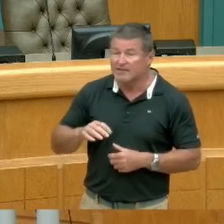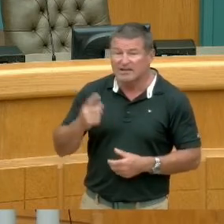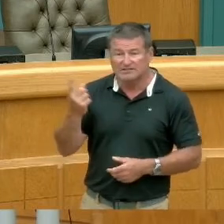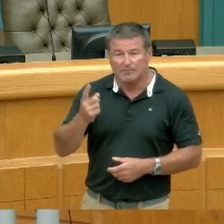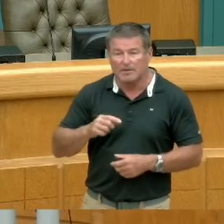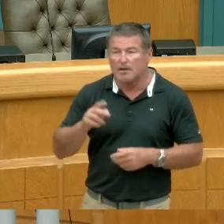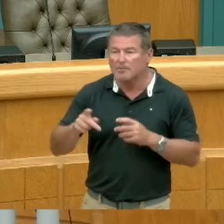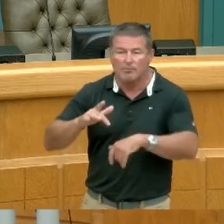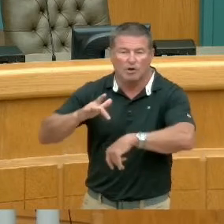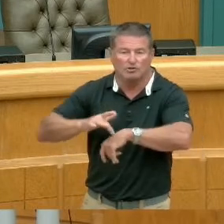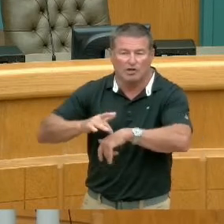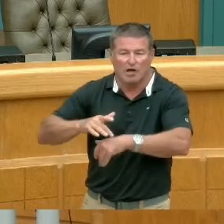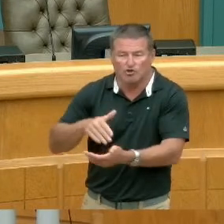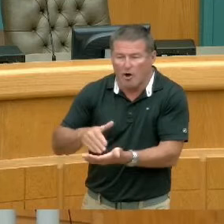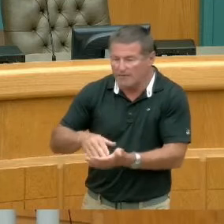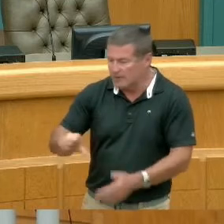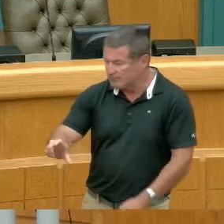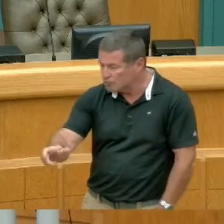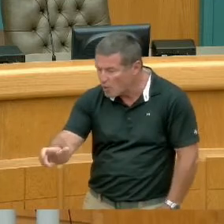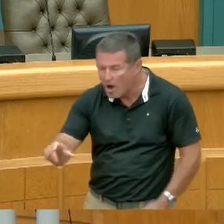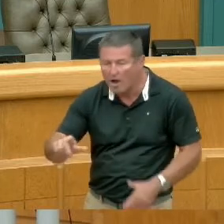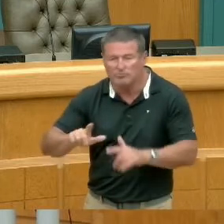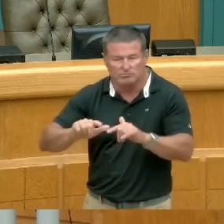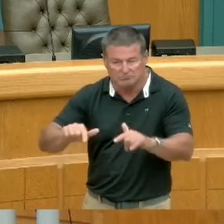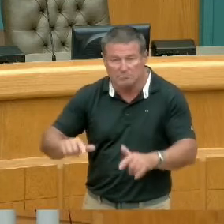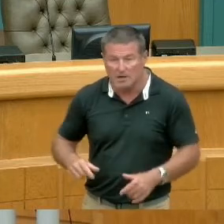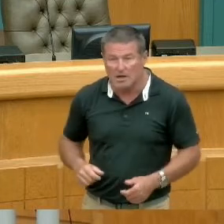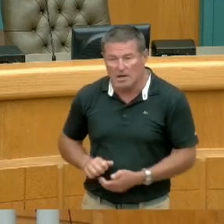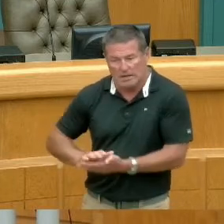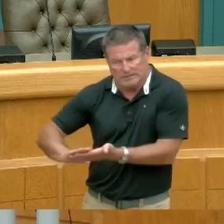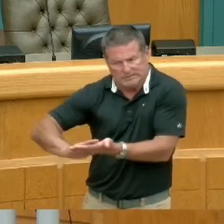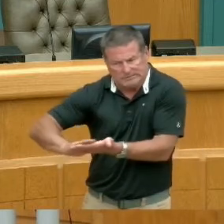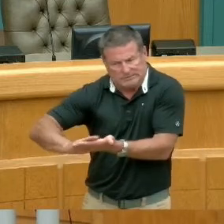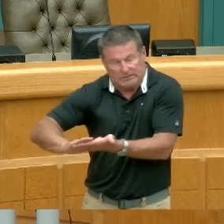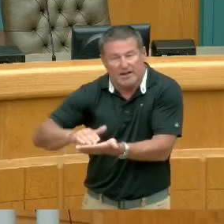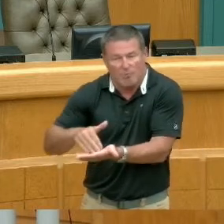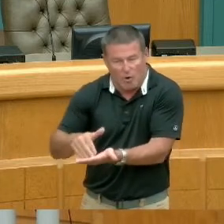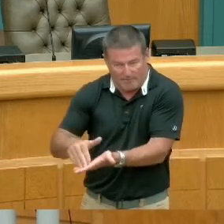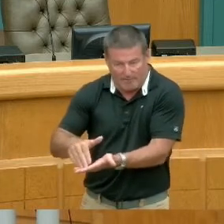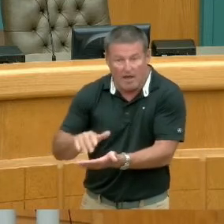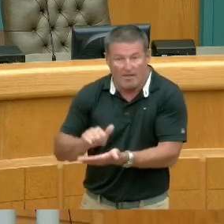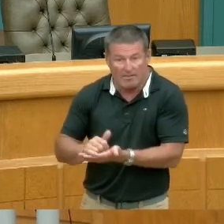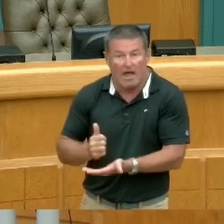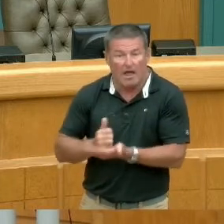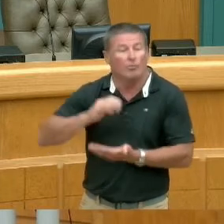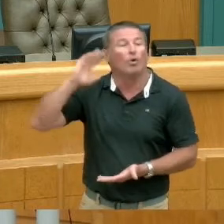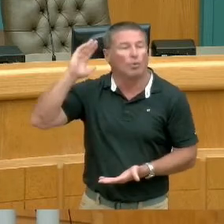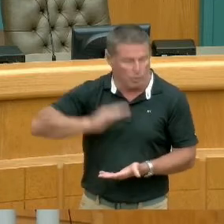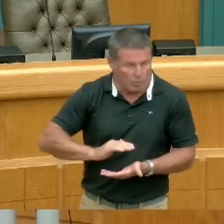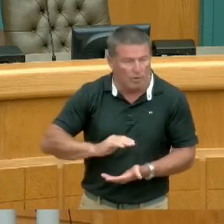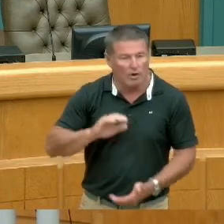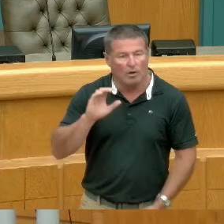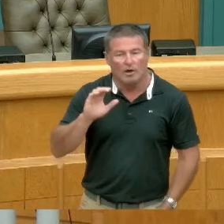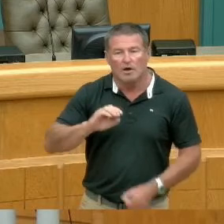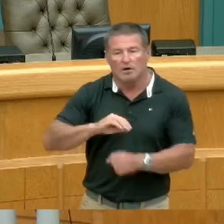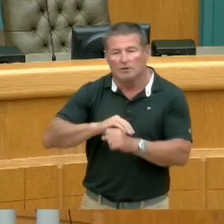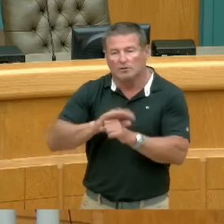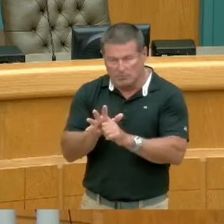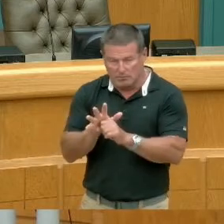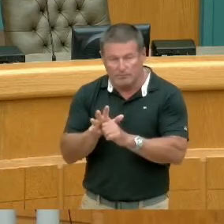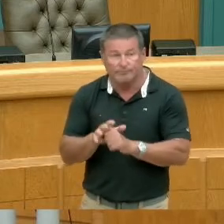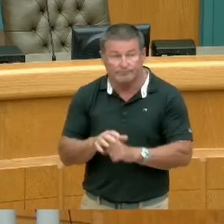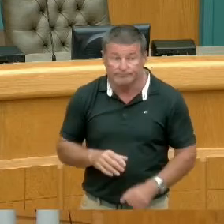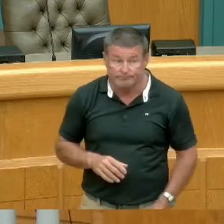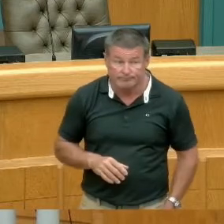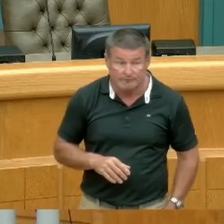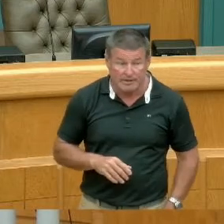surfaces. Remember that these behaviors will help in the fight against COVID-19. Stay safe, stay healthy,